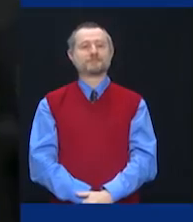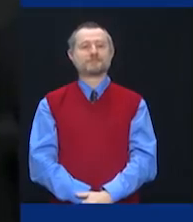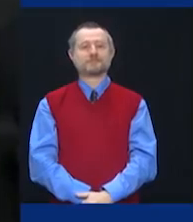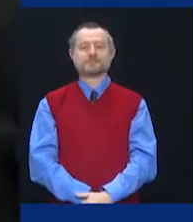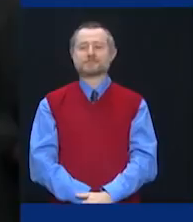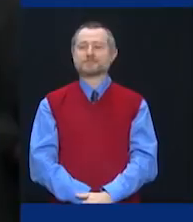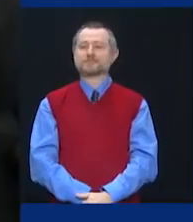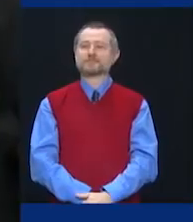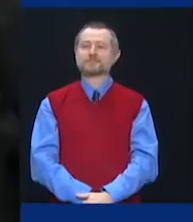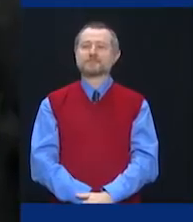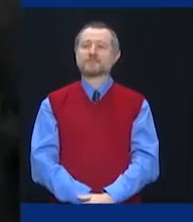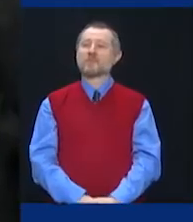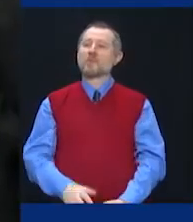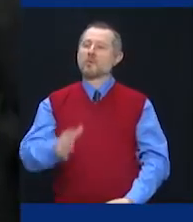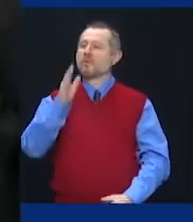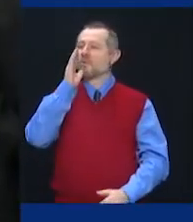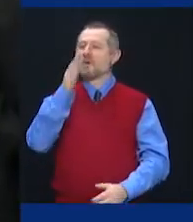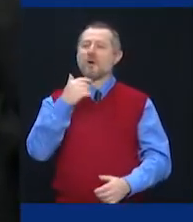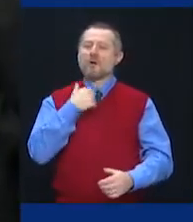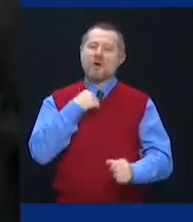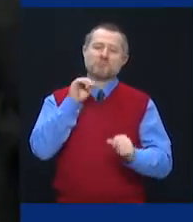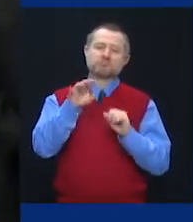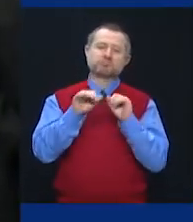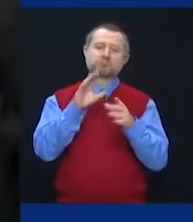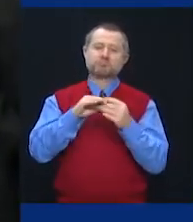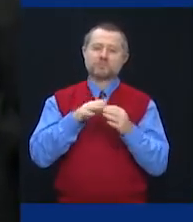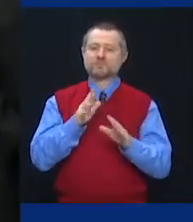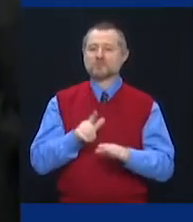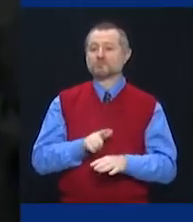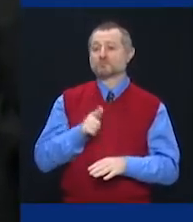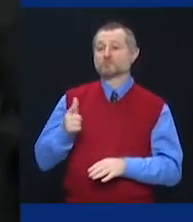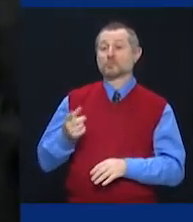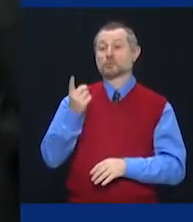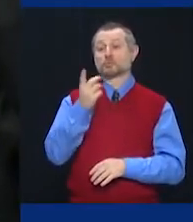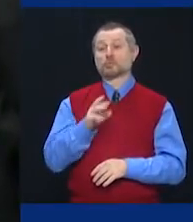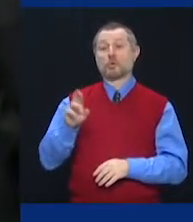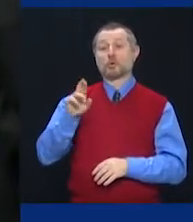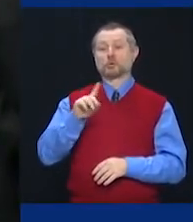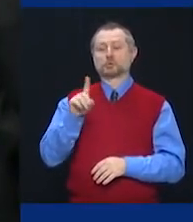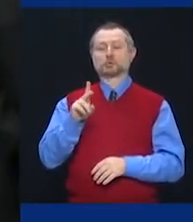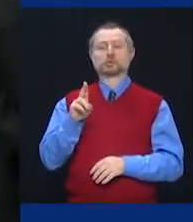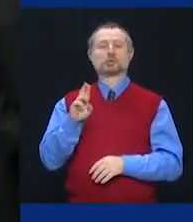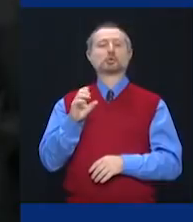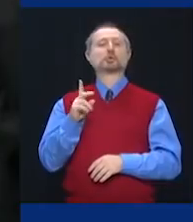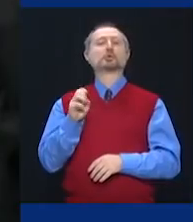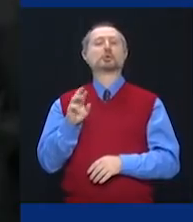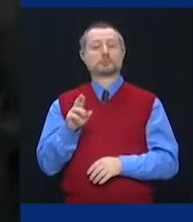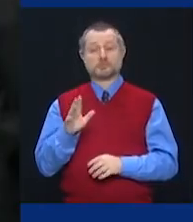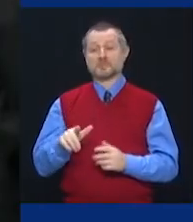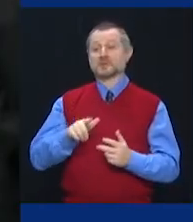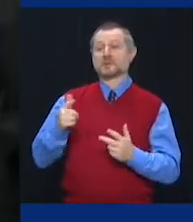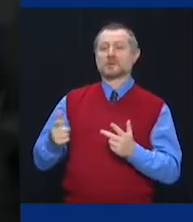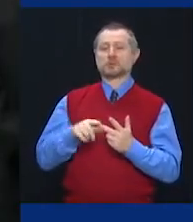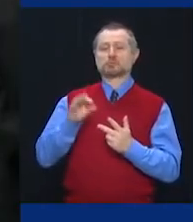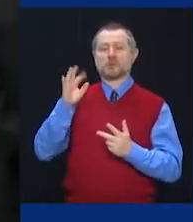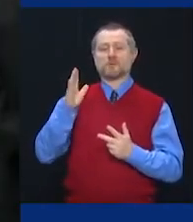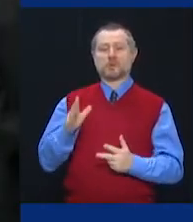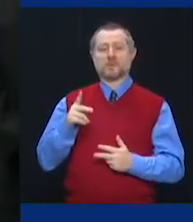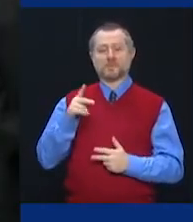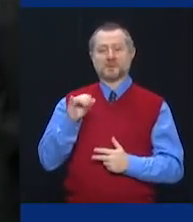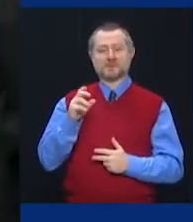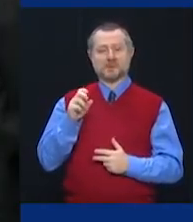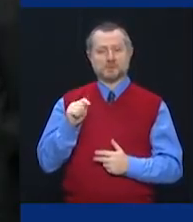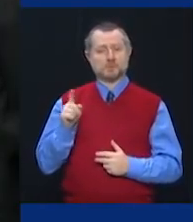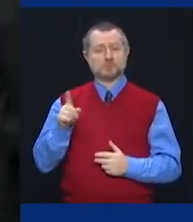I'm going to make some comments, then you'll hear from Dr. Zucker, and then Reverend Pickett is going to be doing the real work